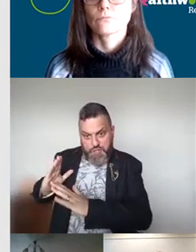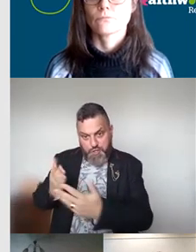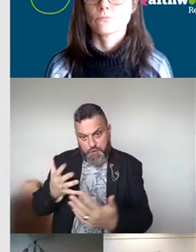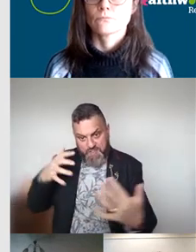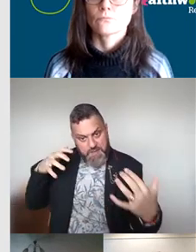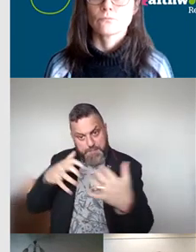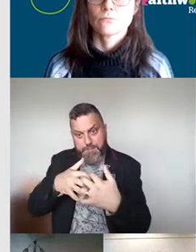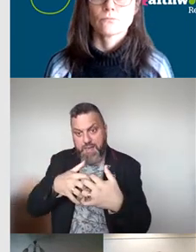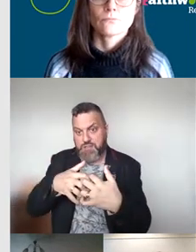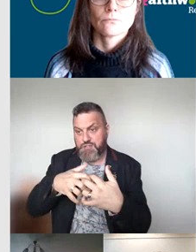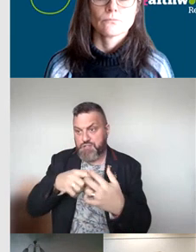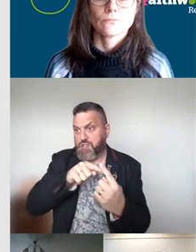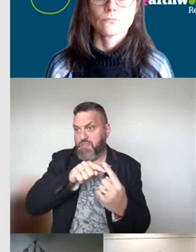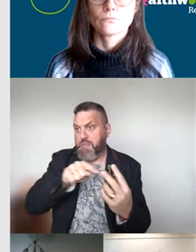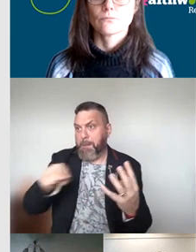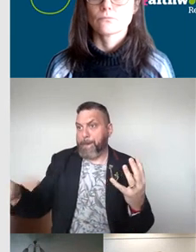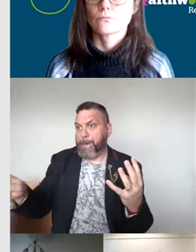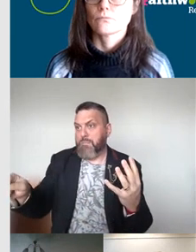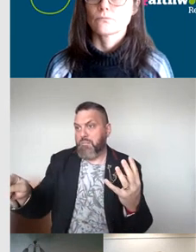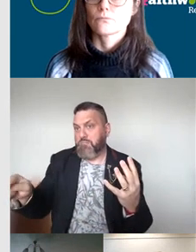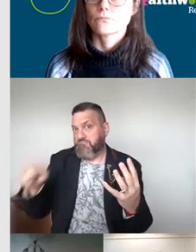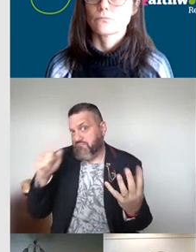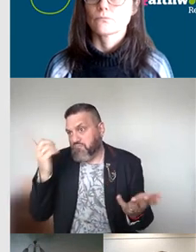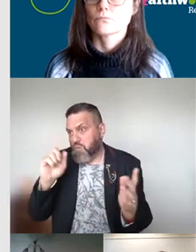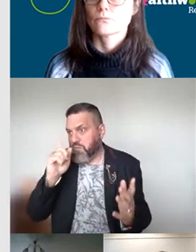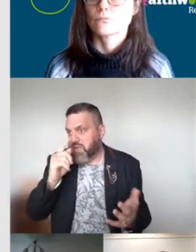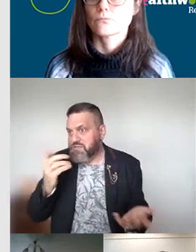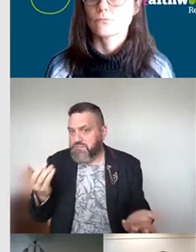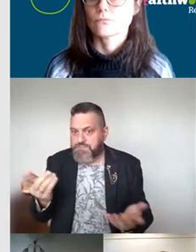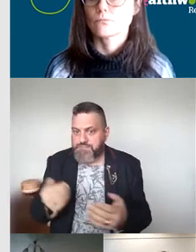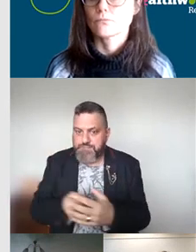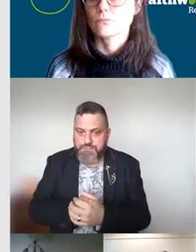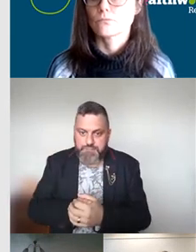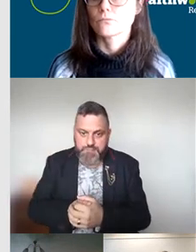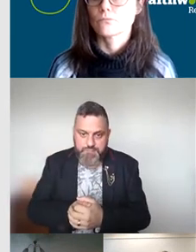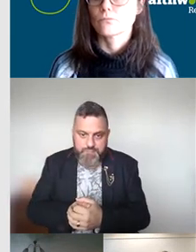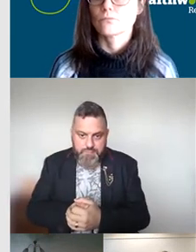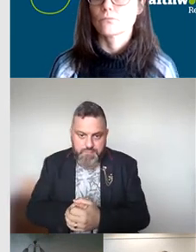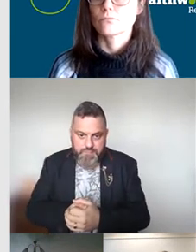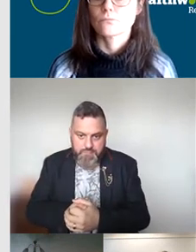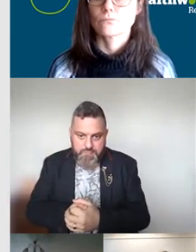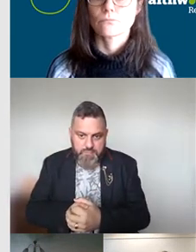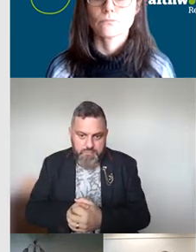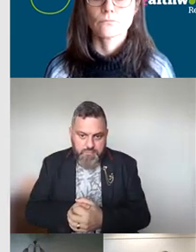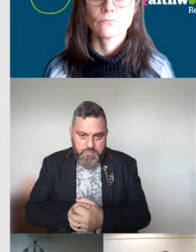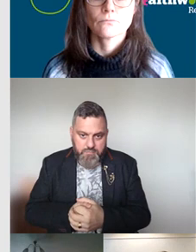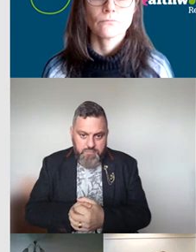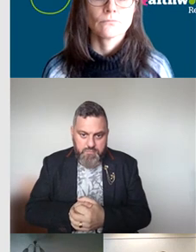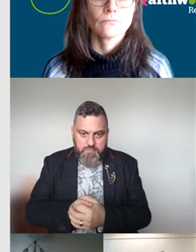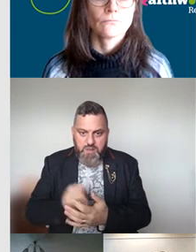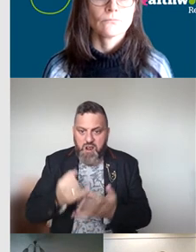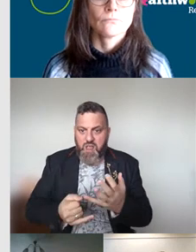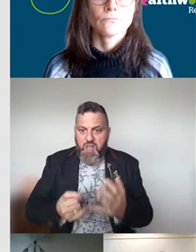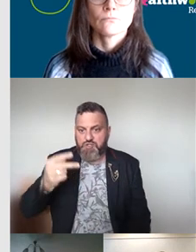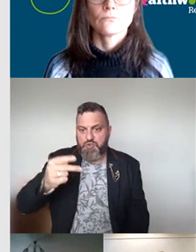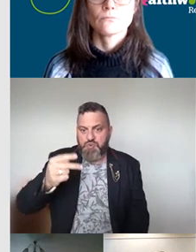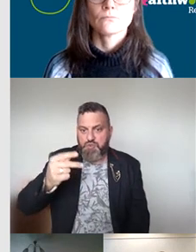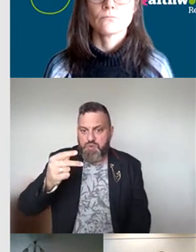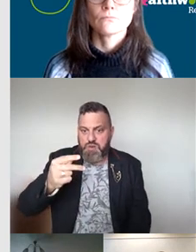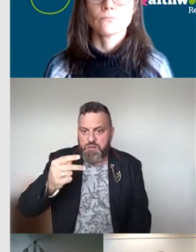and bespoke as much as possible to meet specific needs of communities. And the last two, balance,